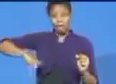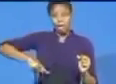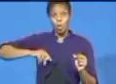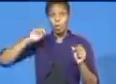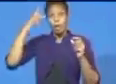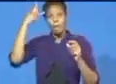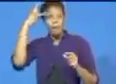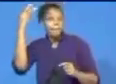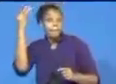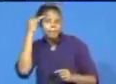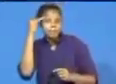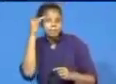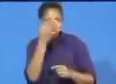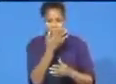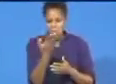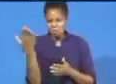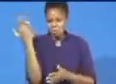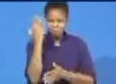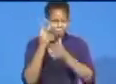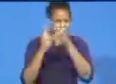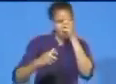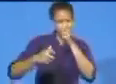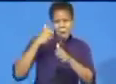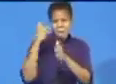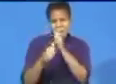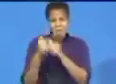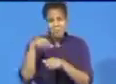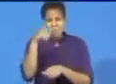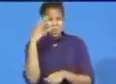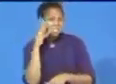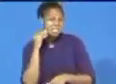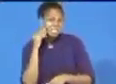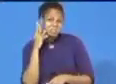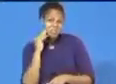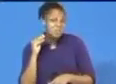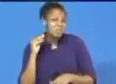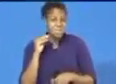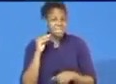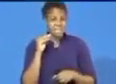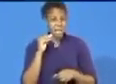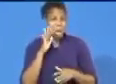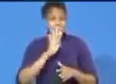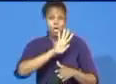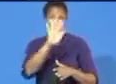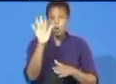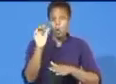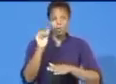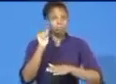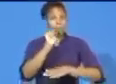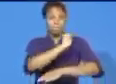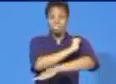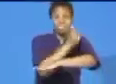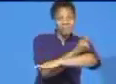prime minister. There are some problems that your greatness can't handle.